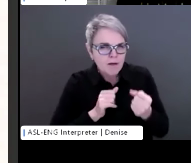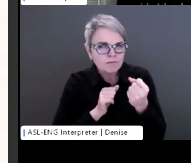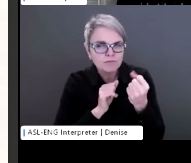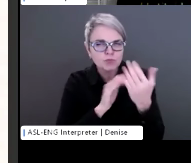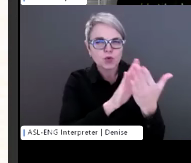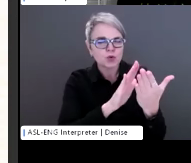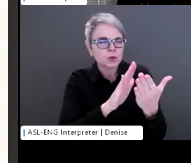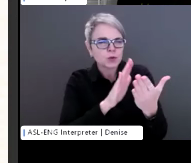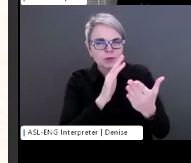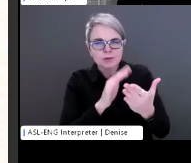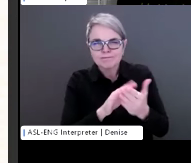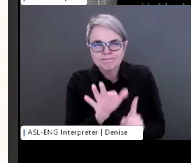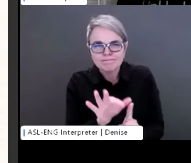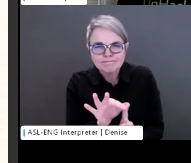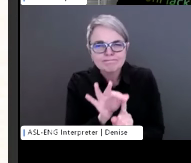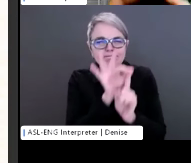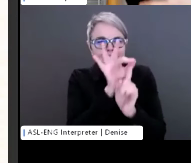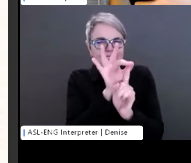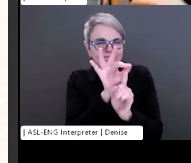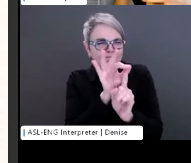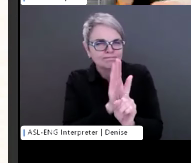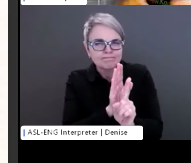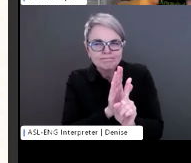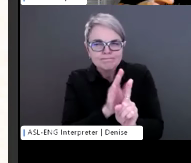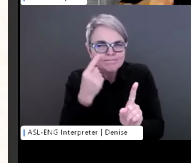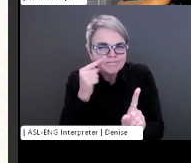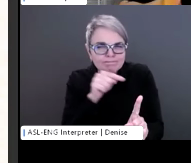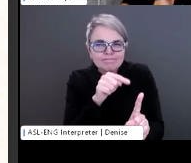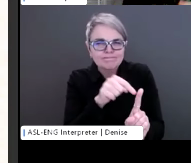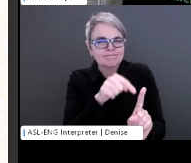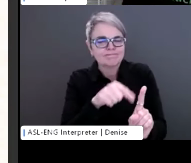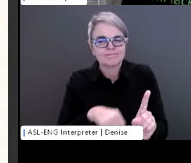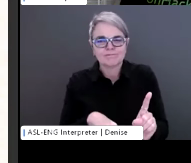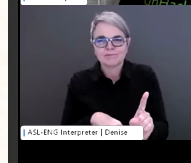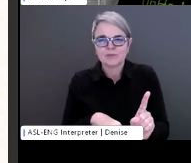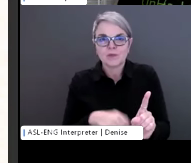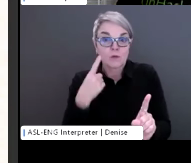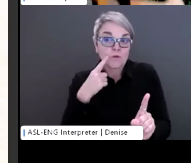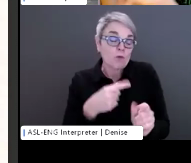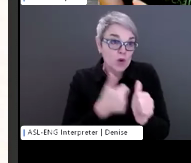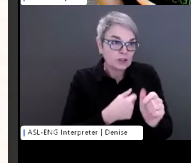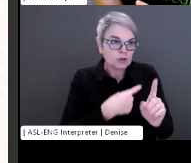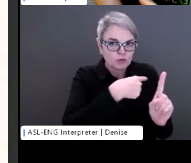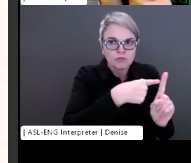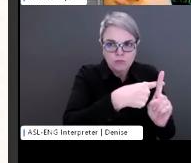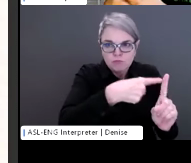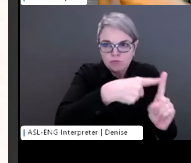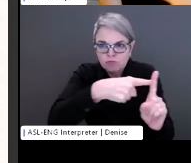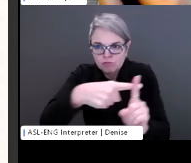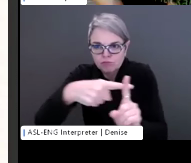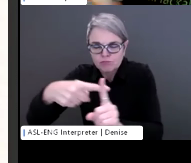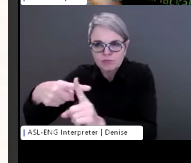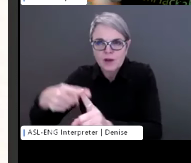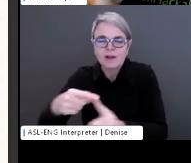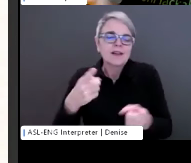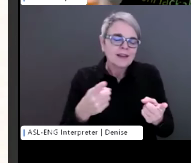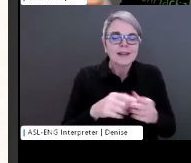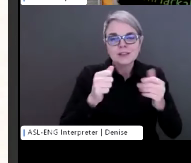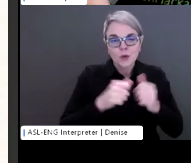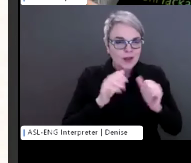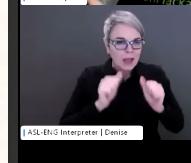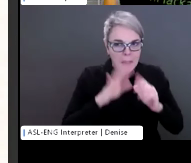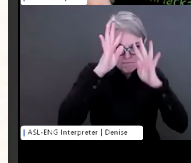each and every mark. And that's easy to do when you're targeting one person at a time, but difficult to do when you're targeting a lot of people